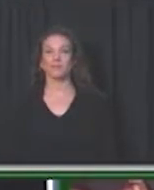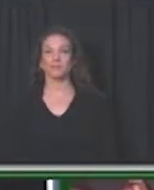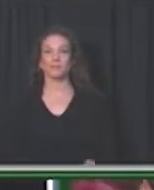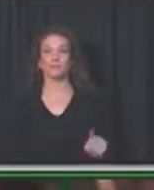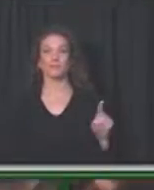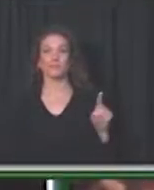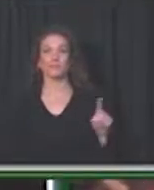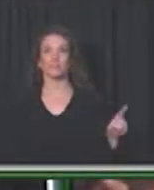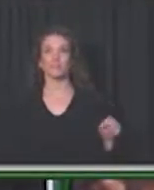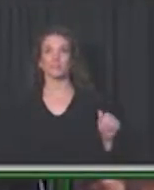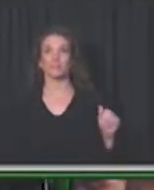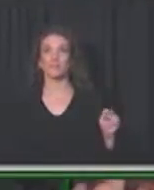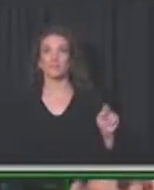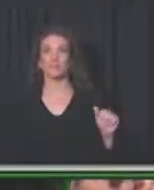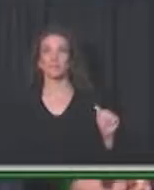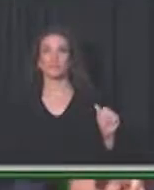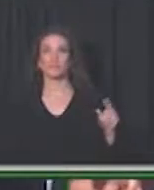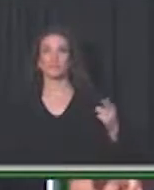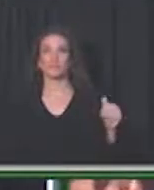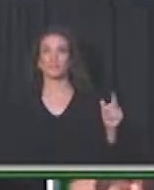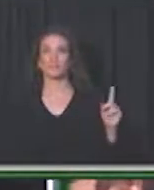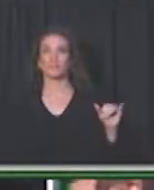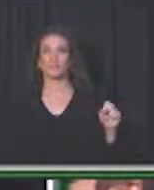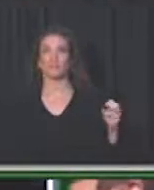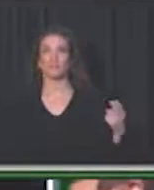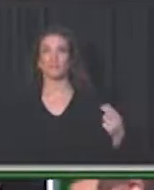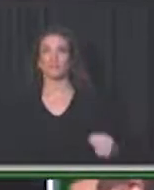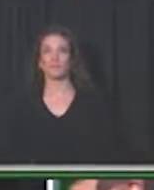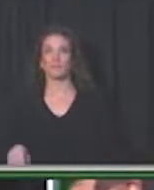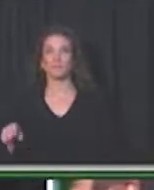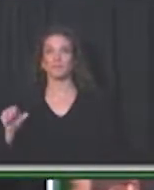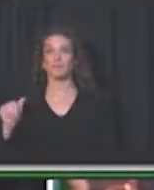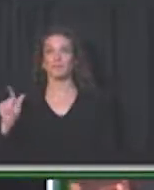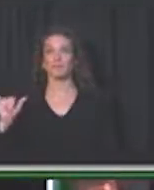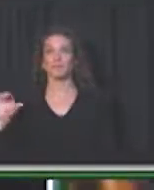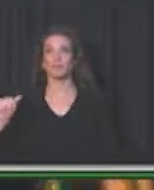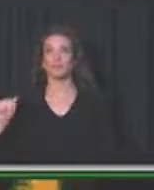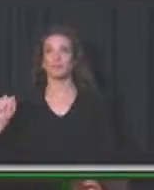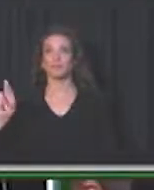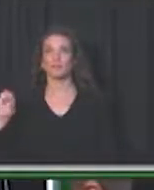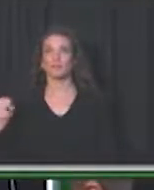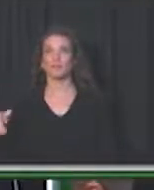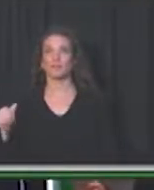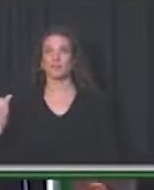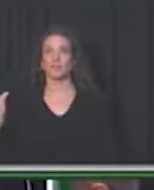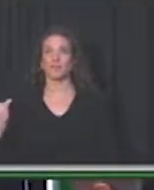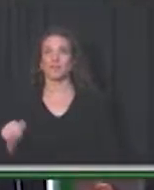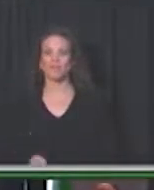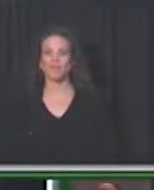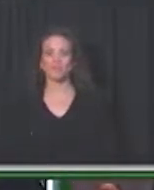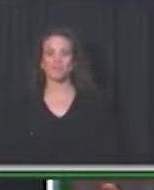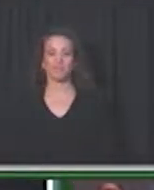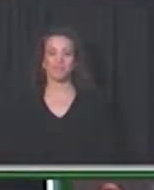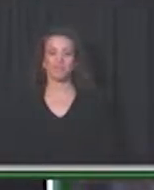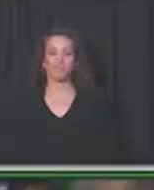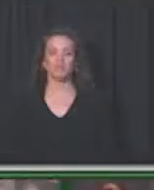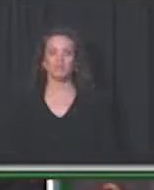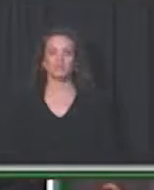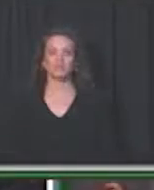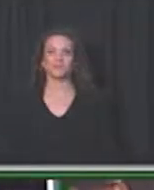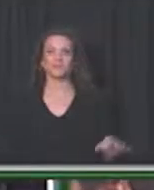Zaina Hadich. Elisha Elaine Roja.